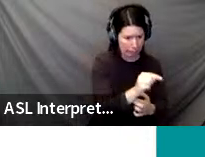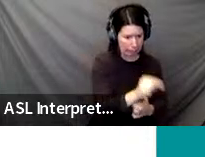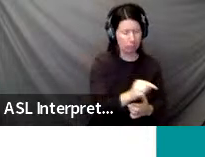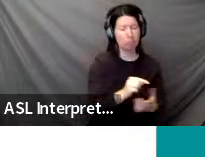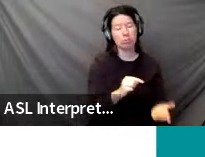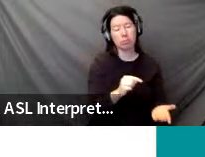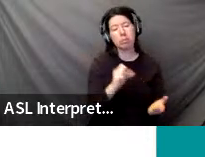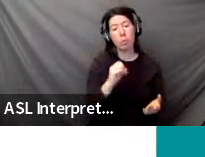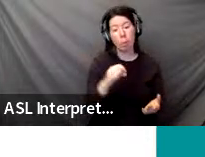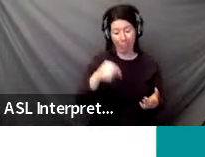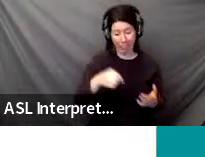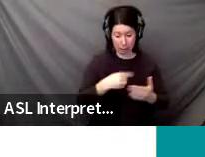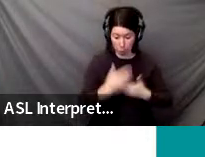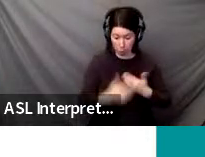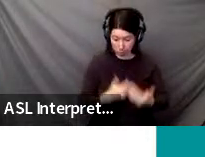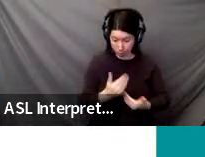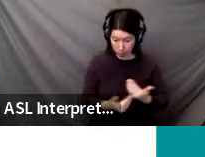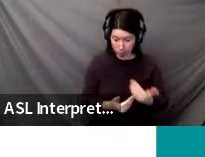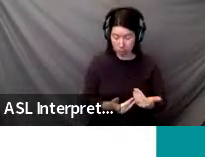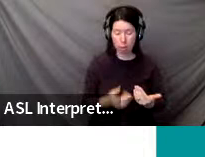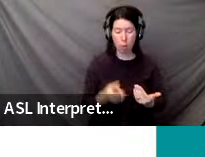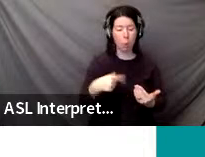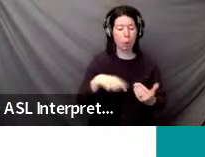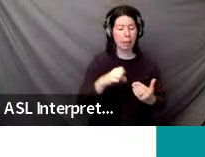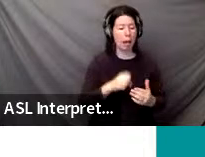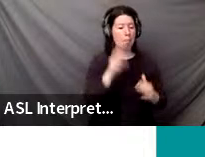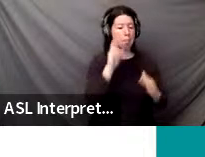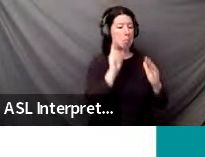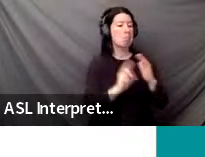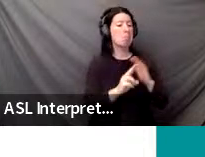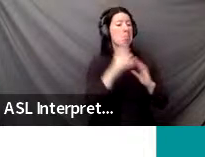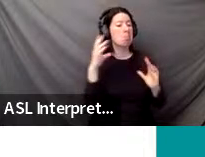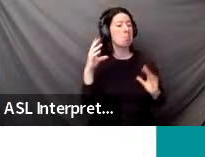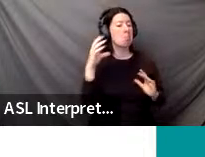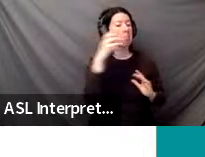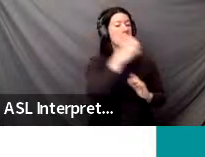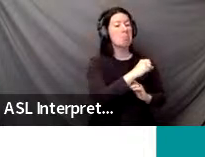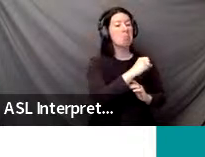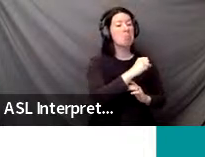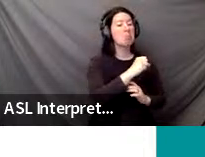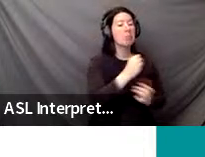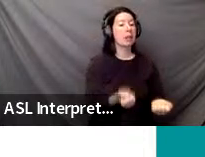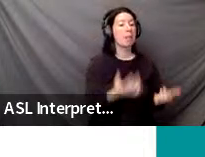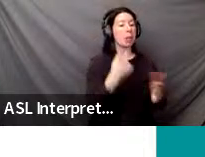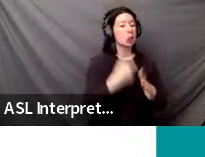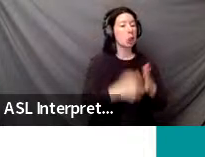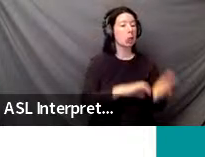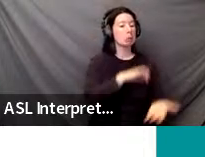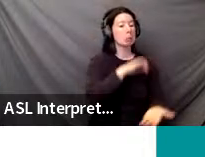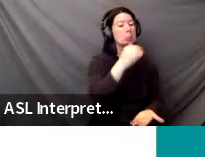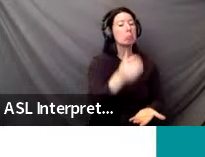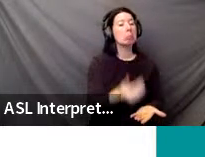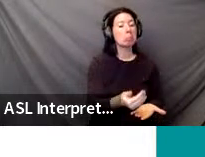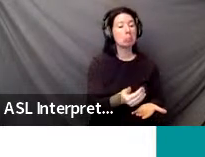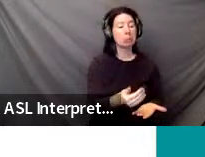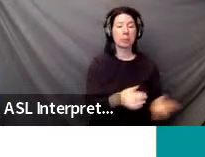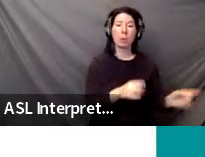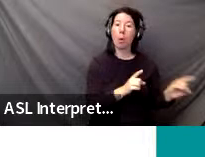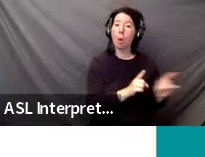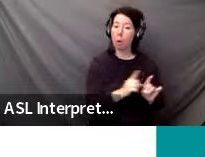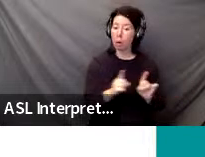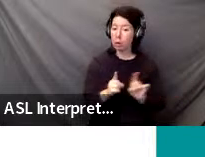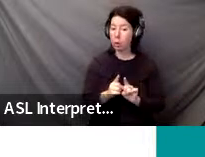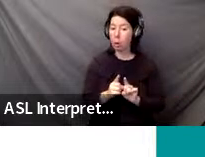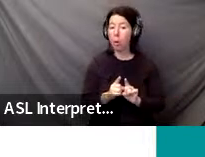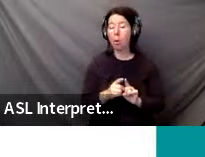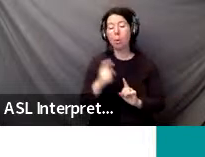to quantify an estimate, with the designs that we have, but also identify